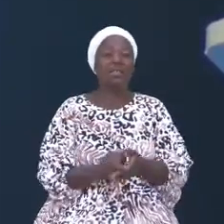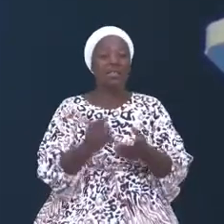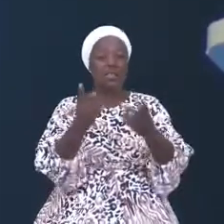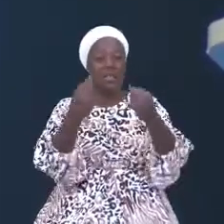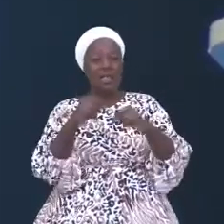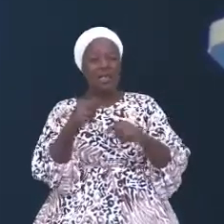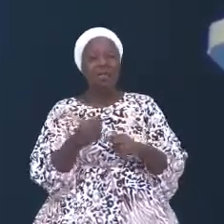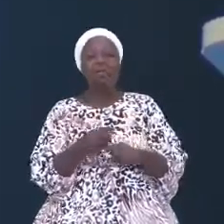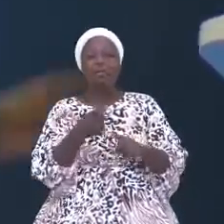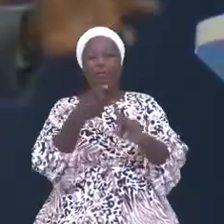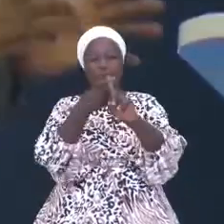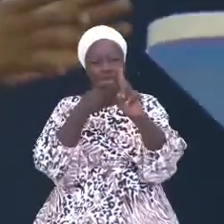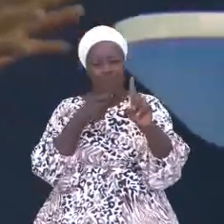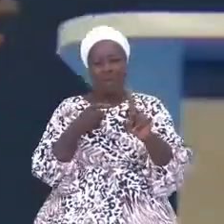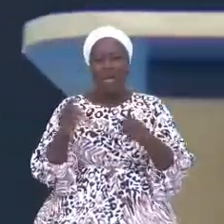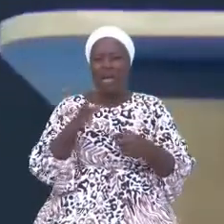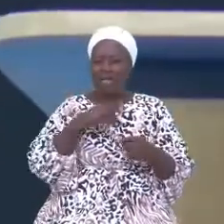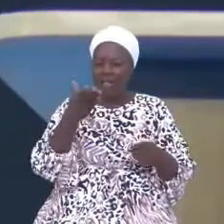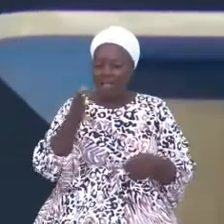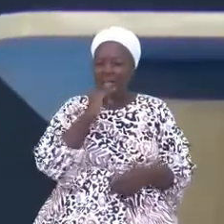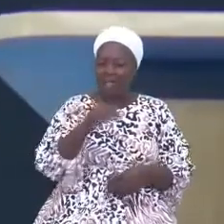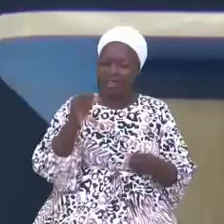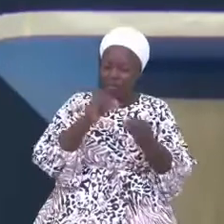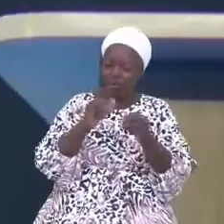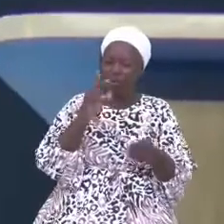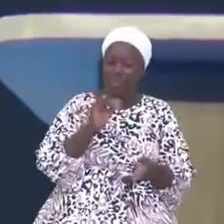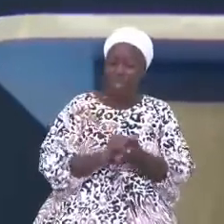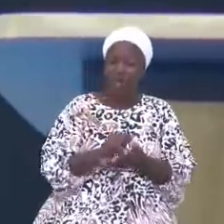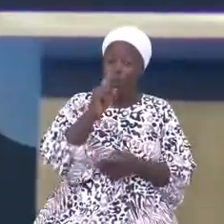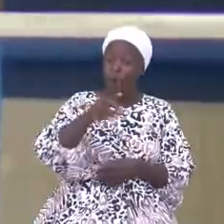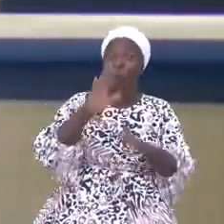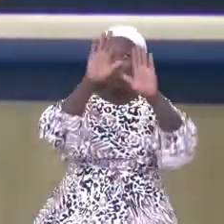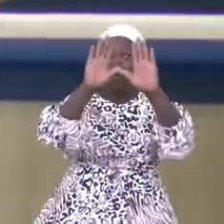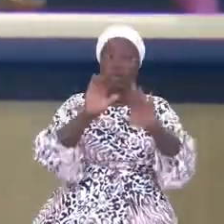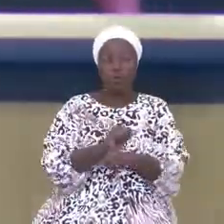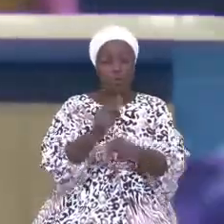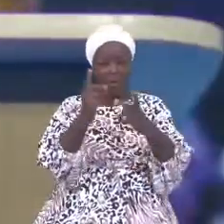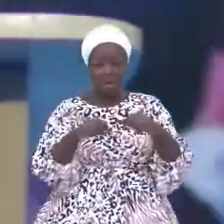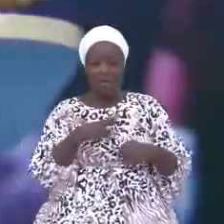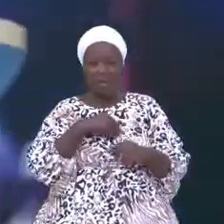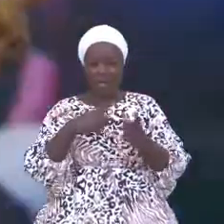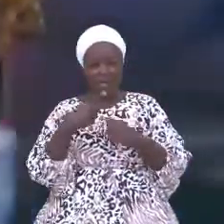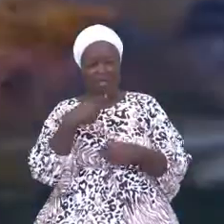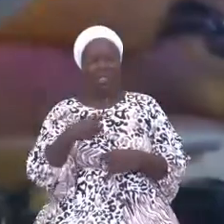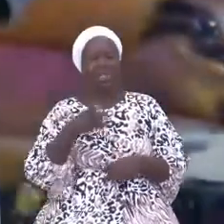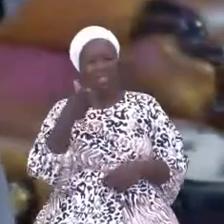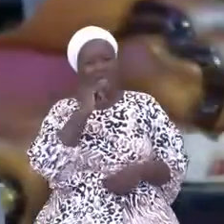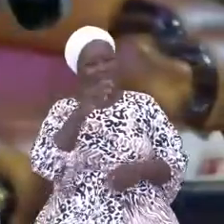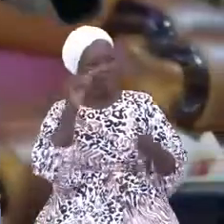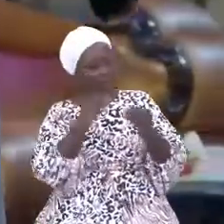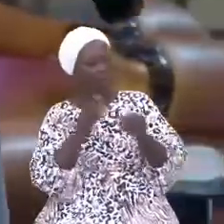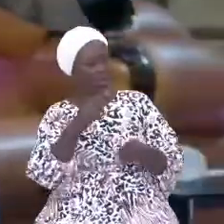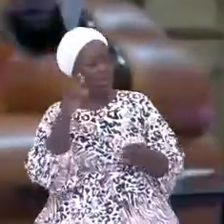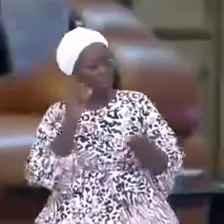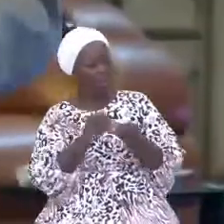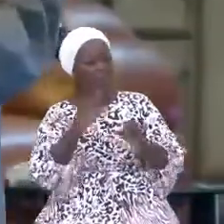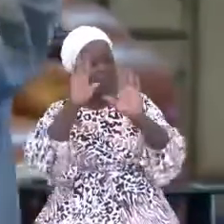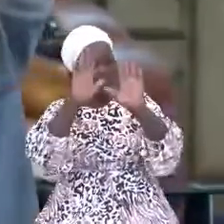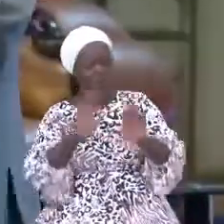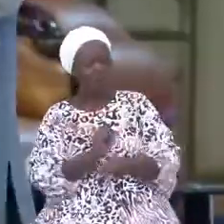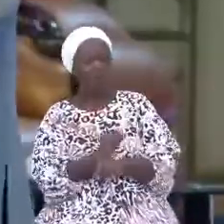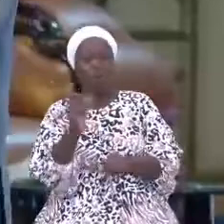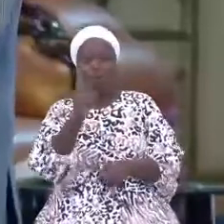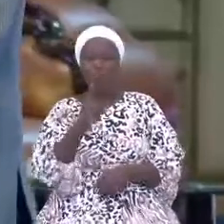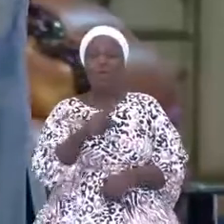There is more. That miracle, one miracle came and they said, there is more. There are more miracles